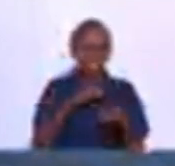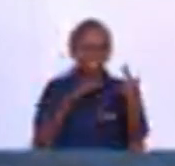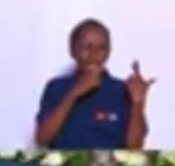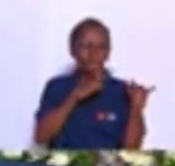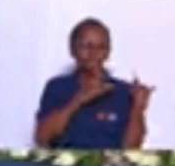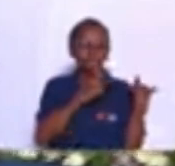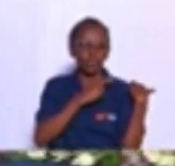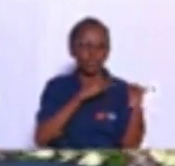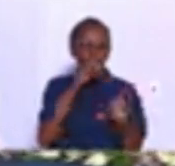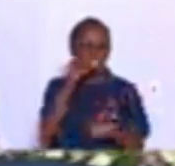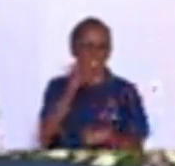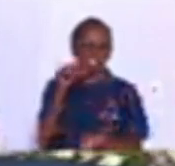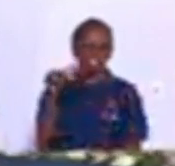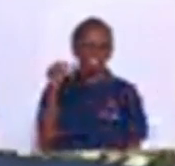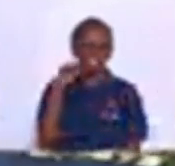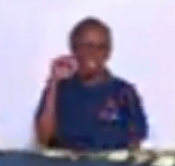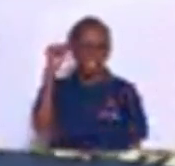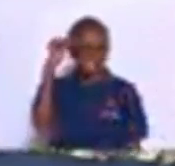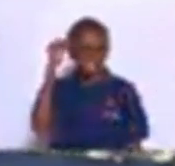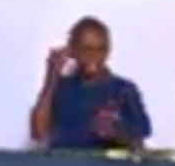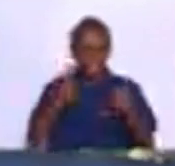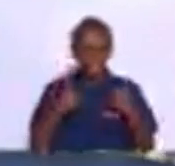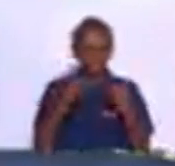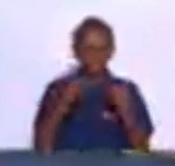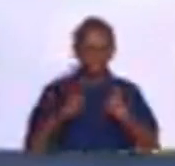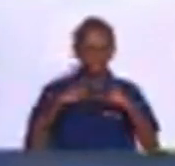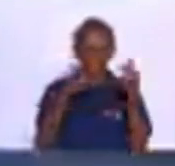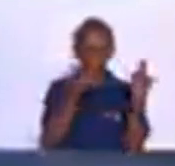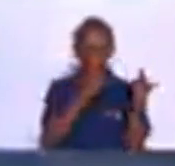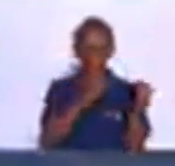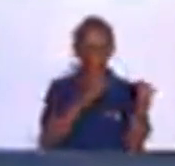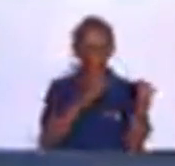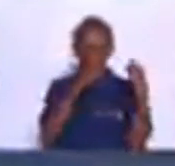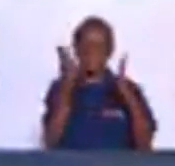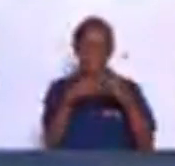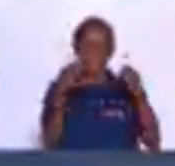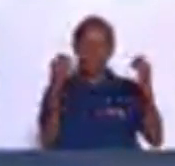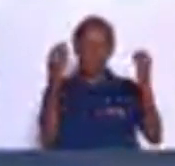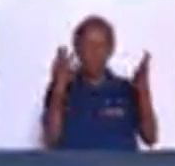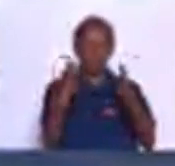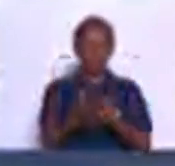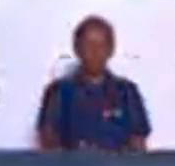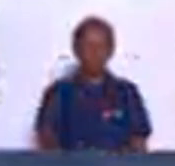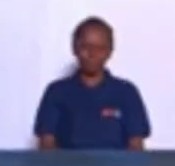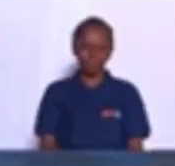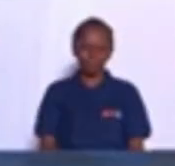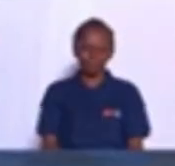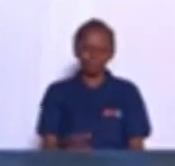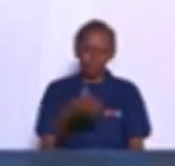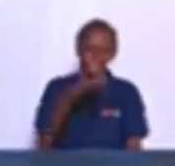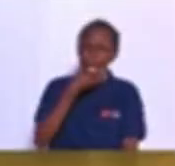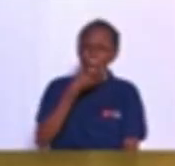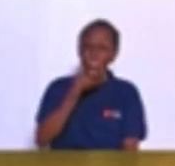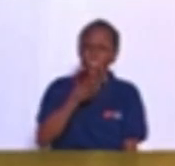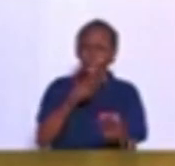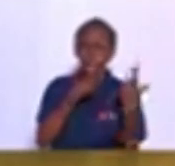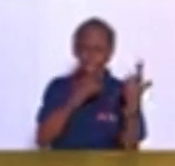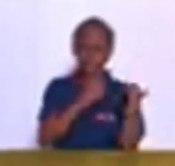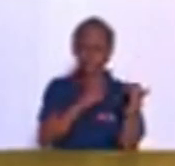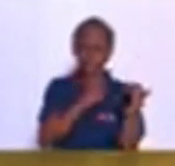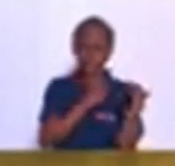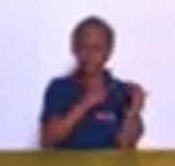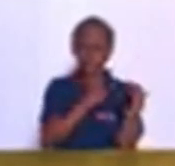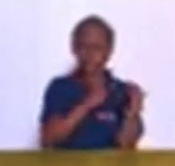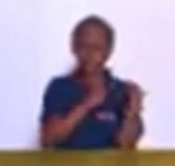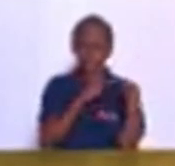Every gender has their own roles. Hallelujah. A man's role used